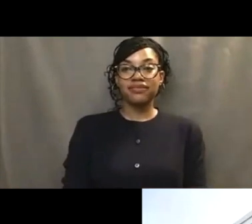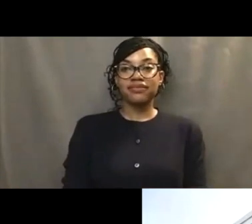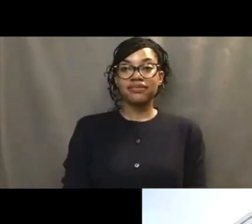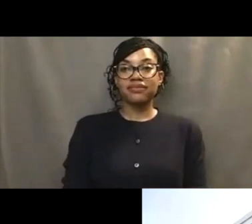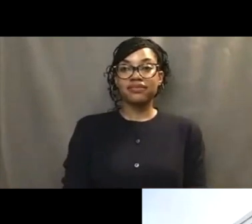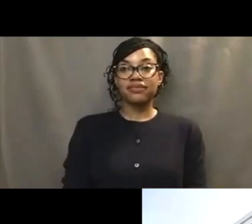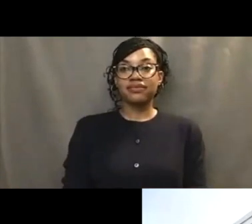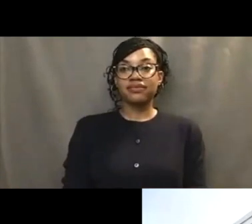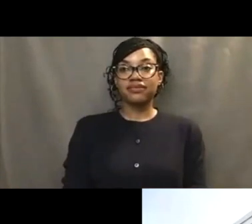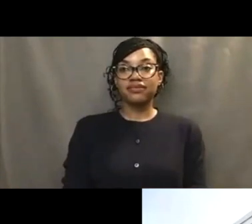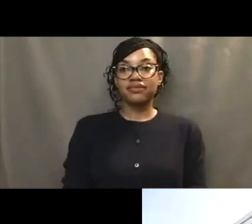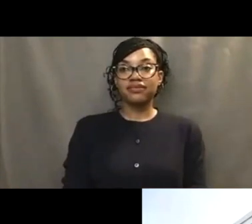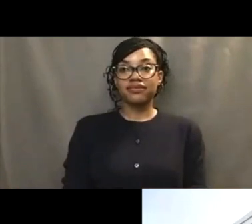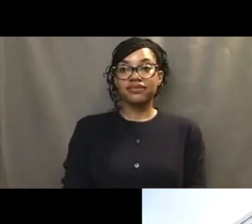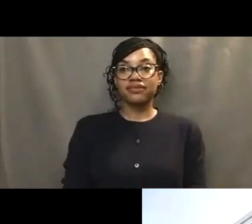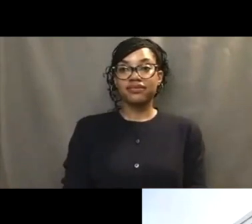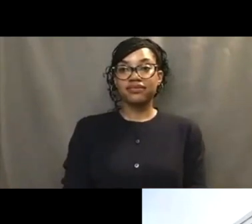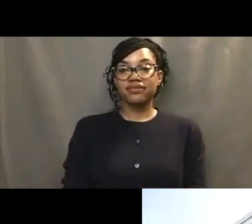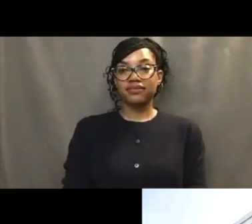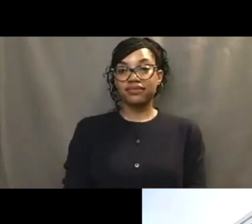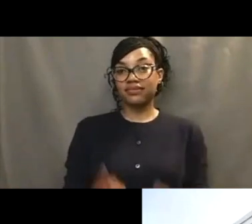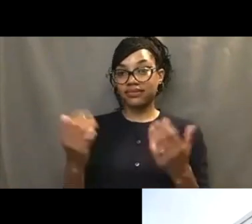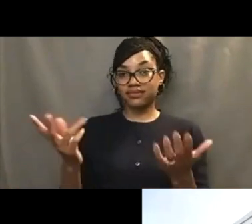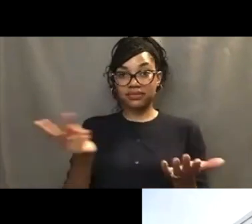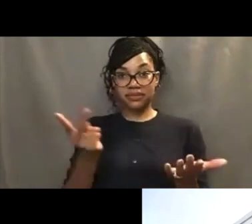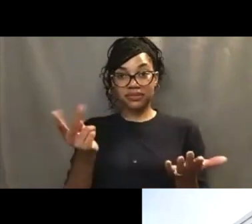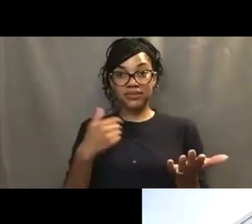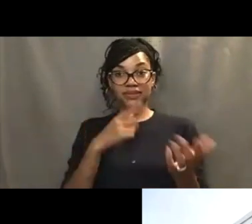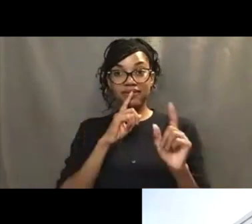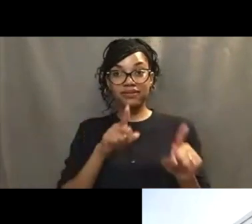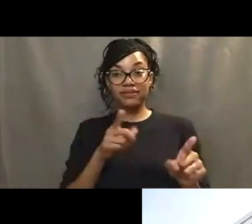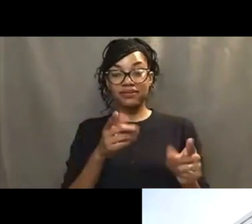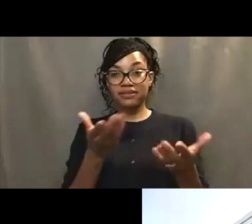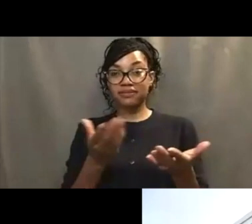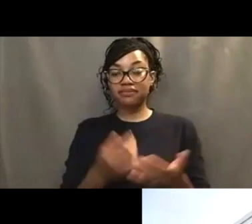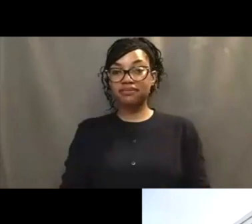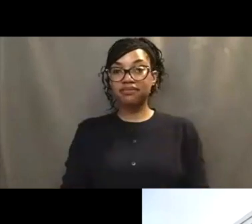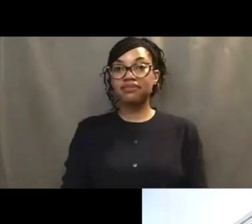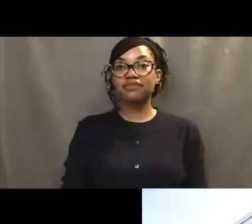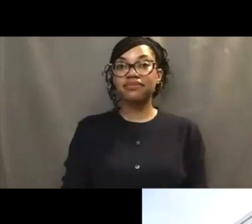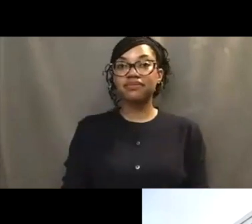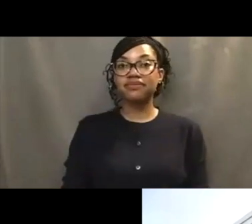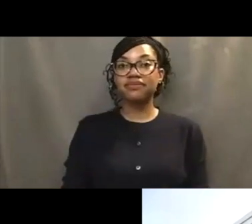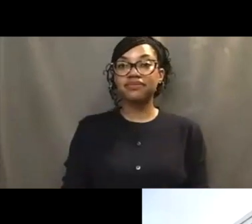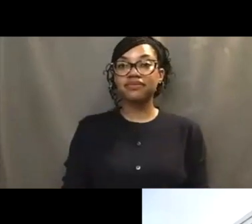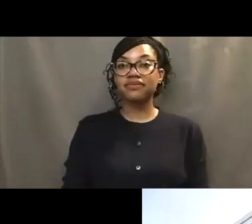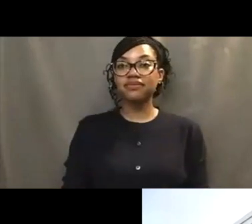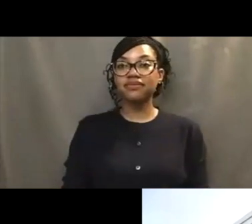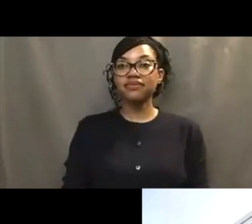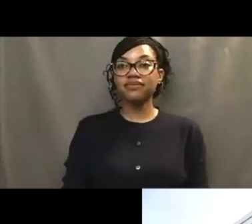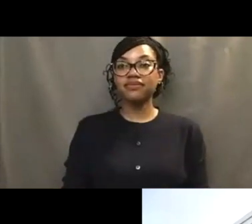Esperanza or Ingrid, do you have anything additional to share on this question?